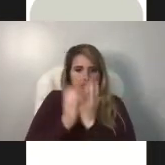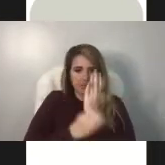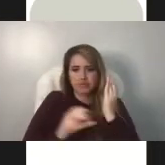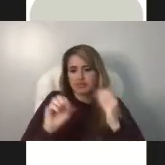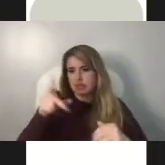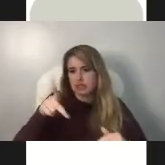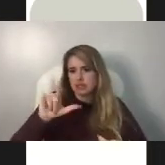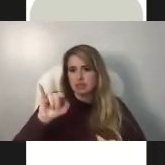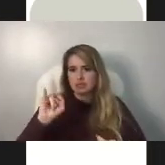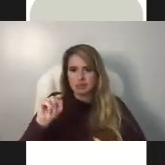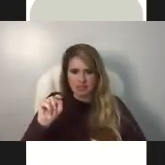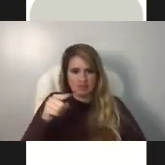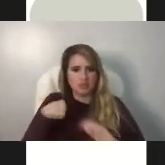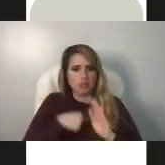the